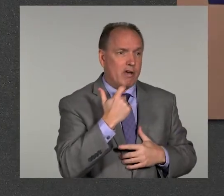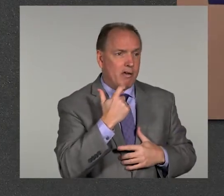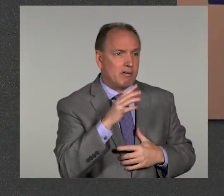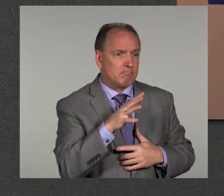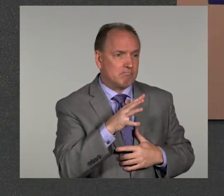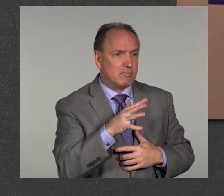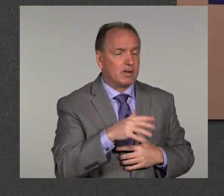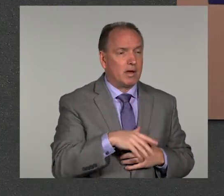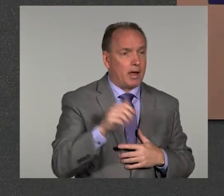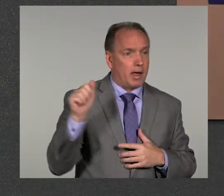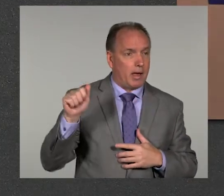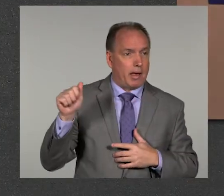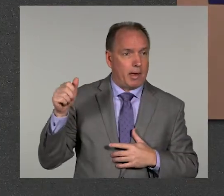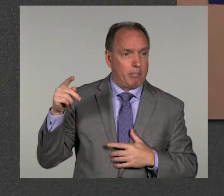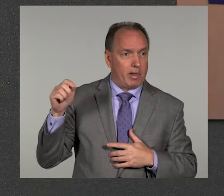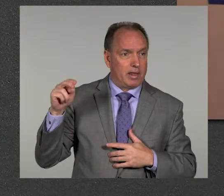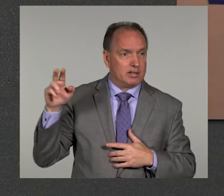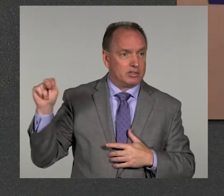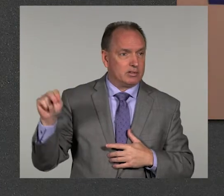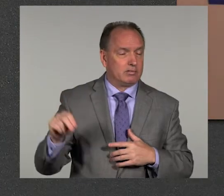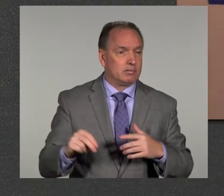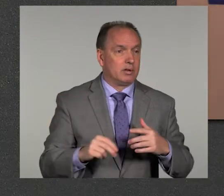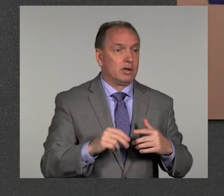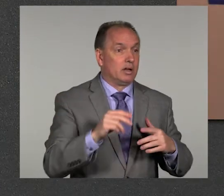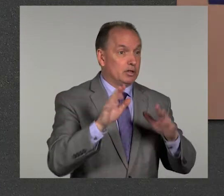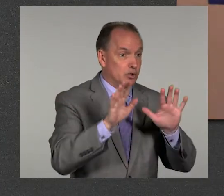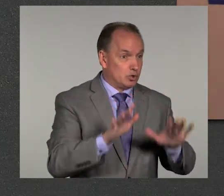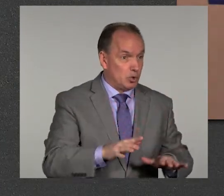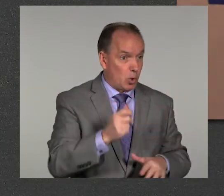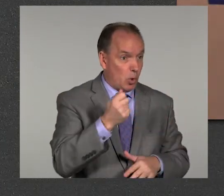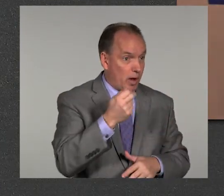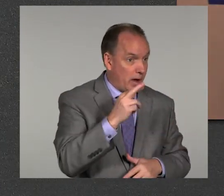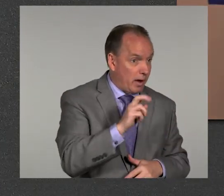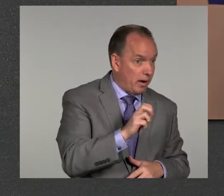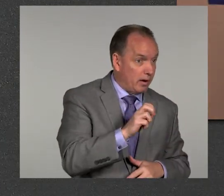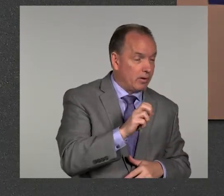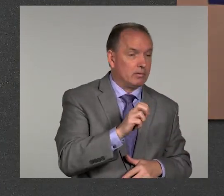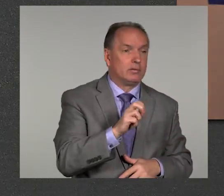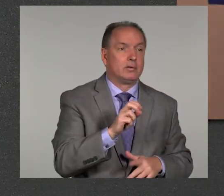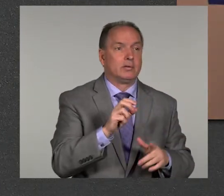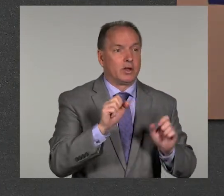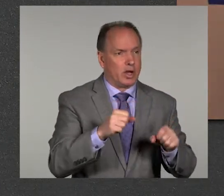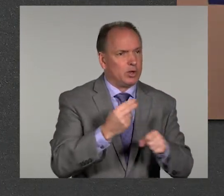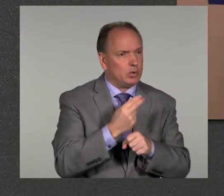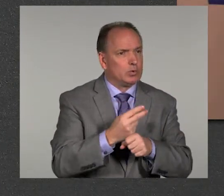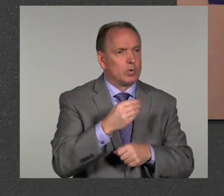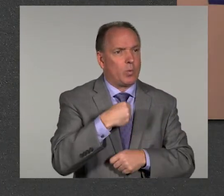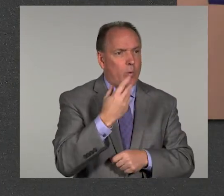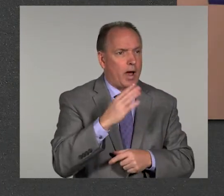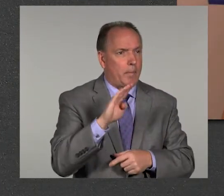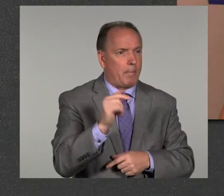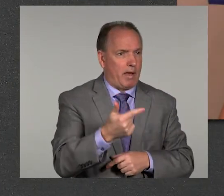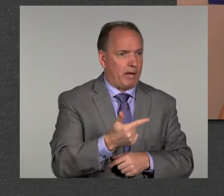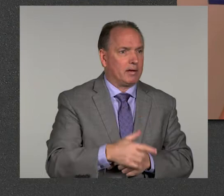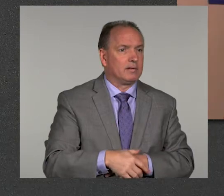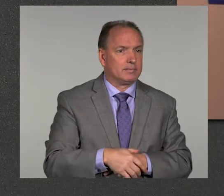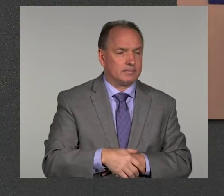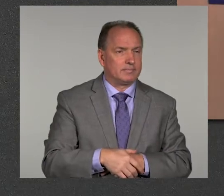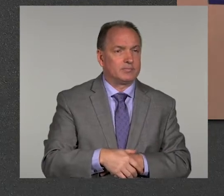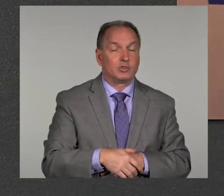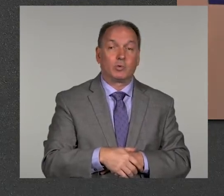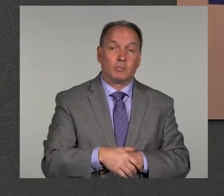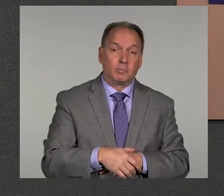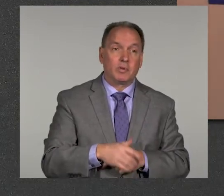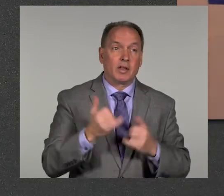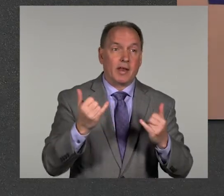reddish to make him an Appalachian, or if you wanna make a snow hare, you can color him white or use a white paper bag. All